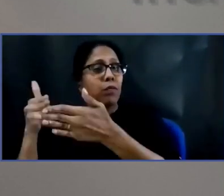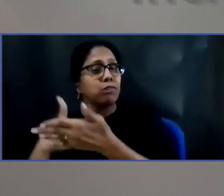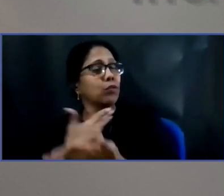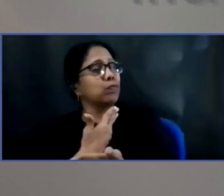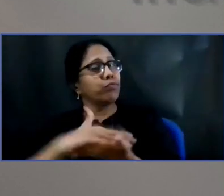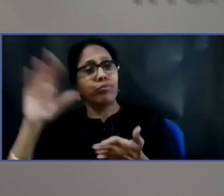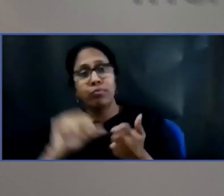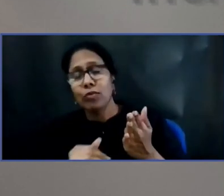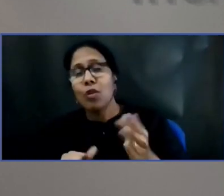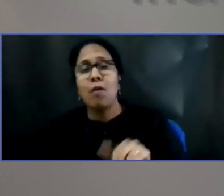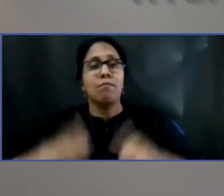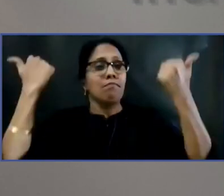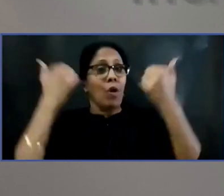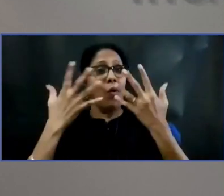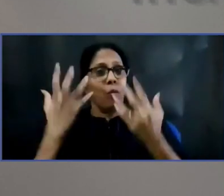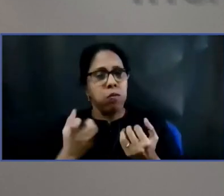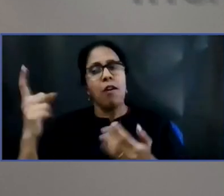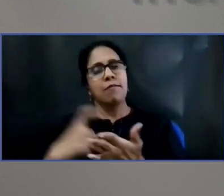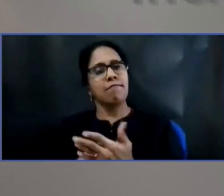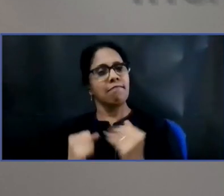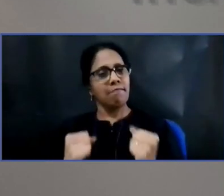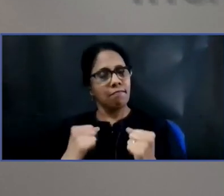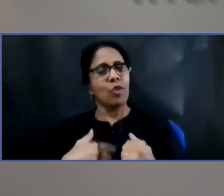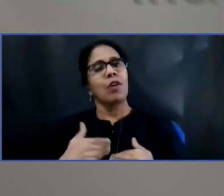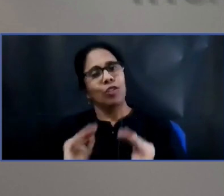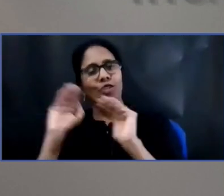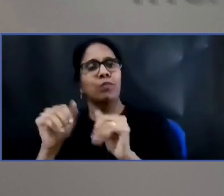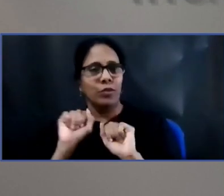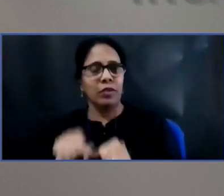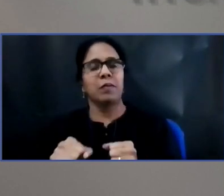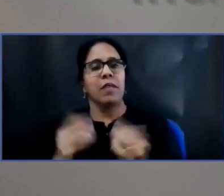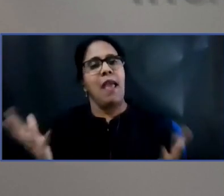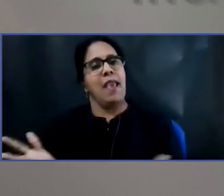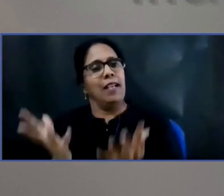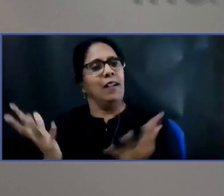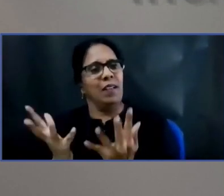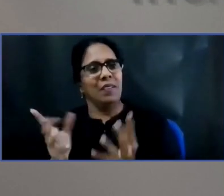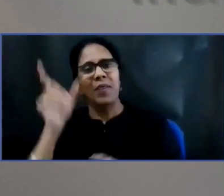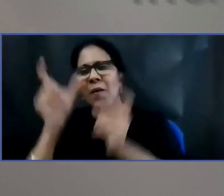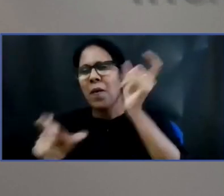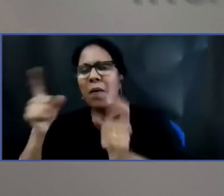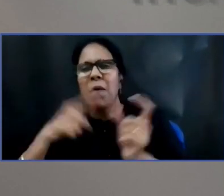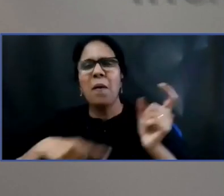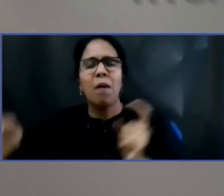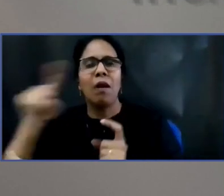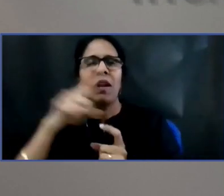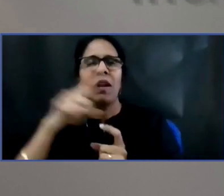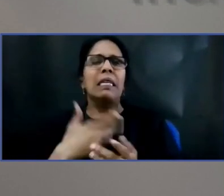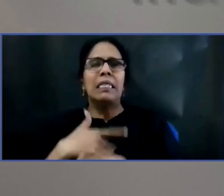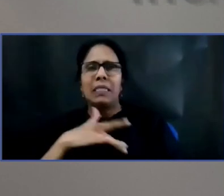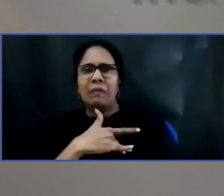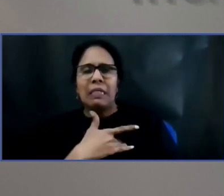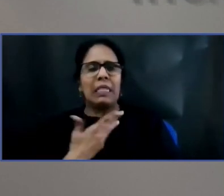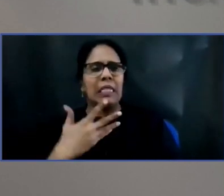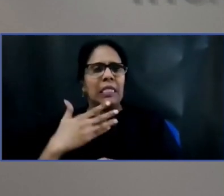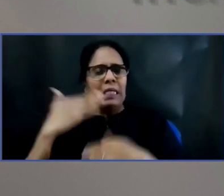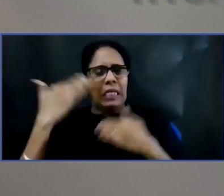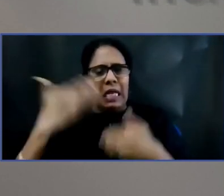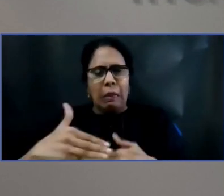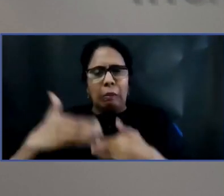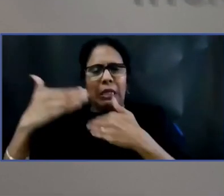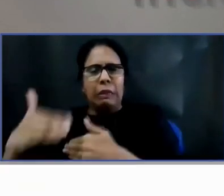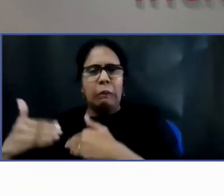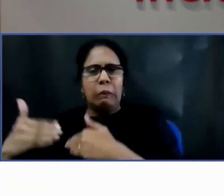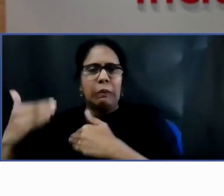encourage all those differently abled to come forward and not to restrict ourselves and unleash those talents to show the world that we are